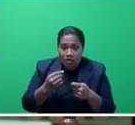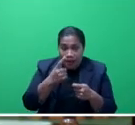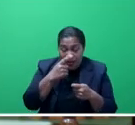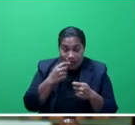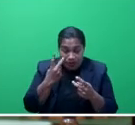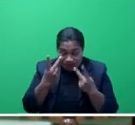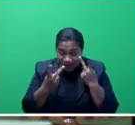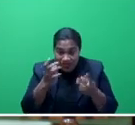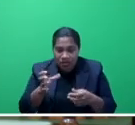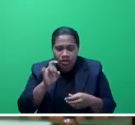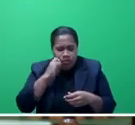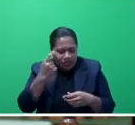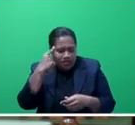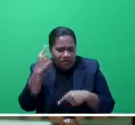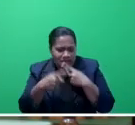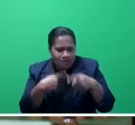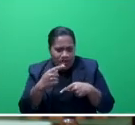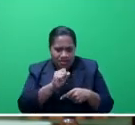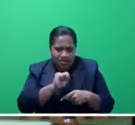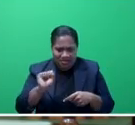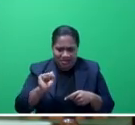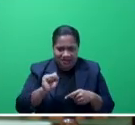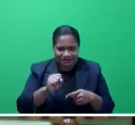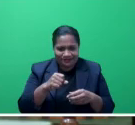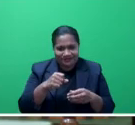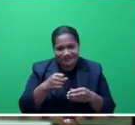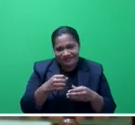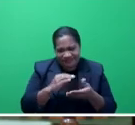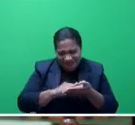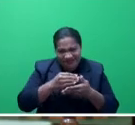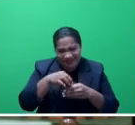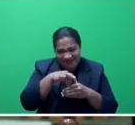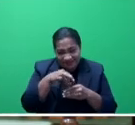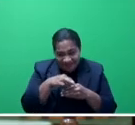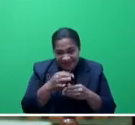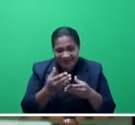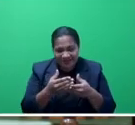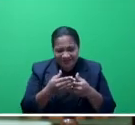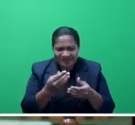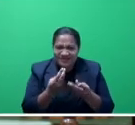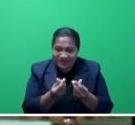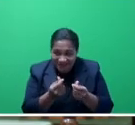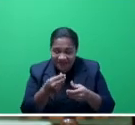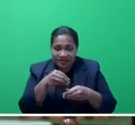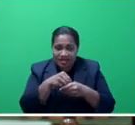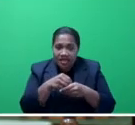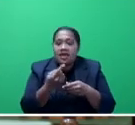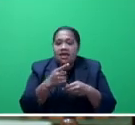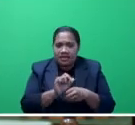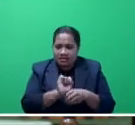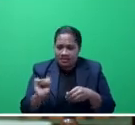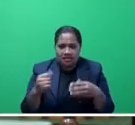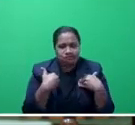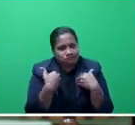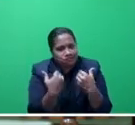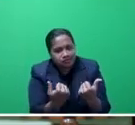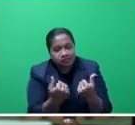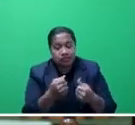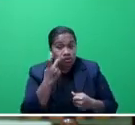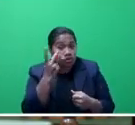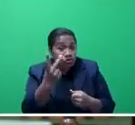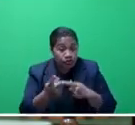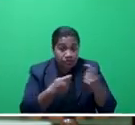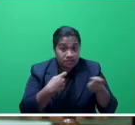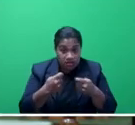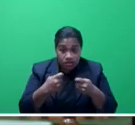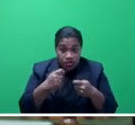their well-being. They will be price sensitive and they will be health sensitive. And the tourism markets that attract them